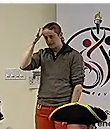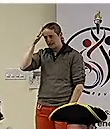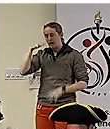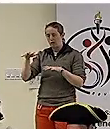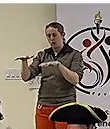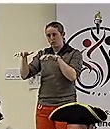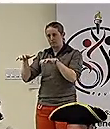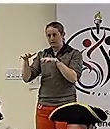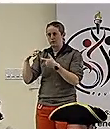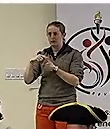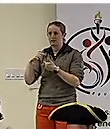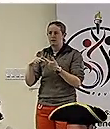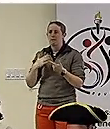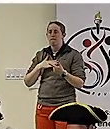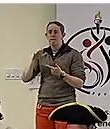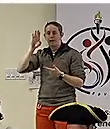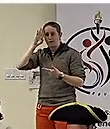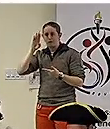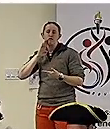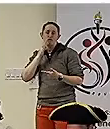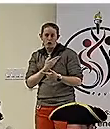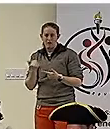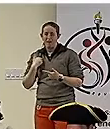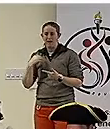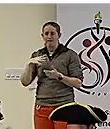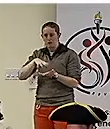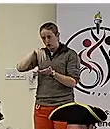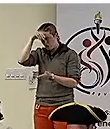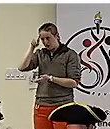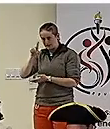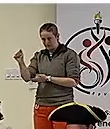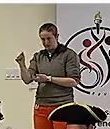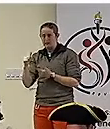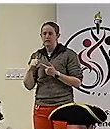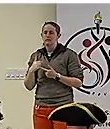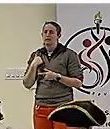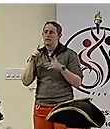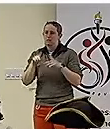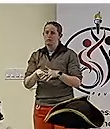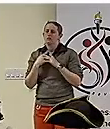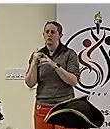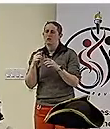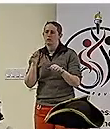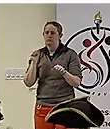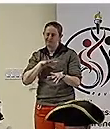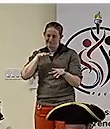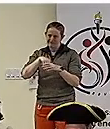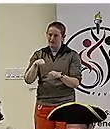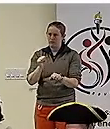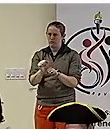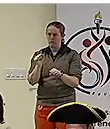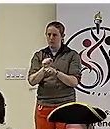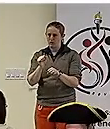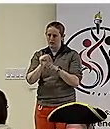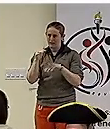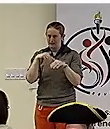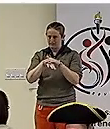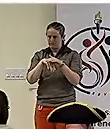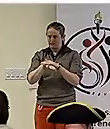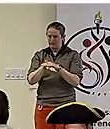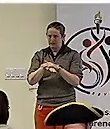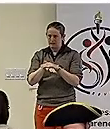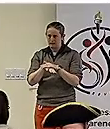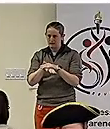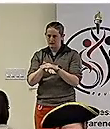a daughter who has learning disabilities. And then since I started doing some of this work in accessibility, I realized I'm